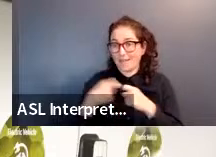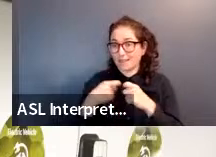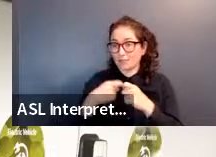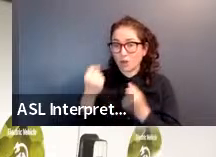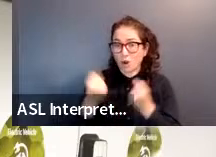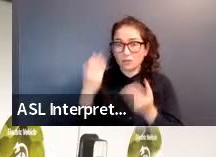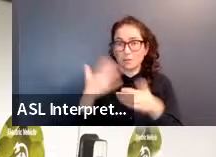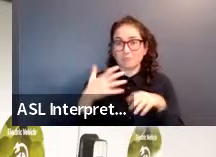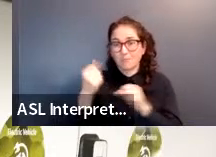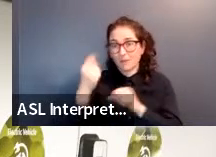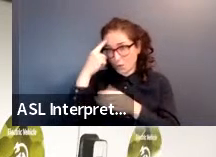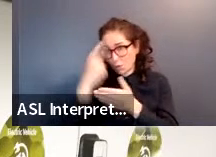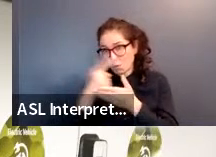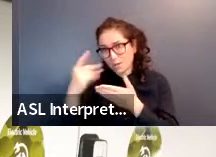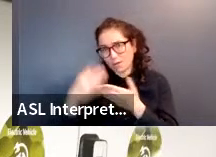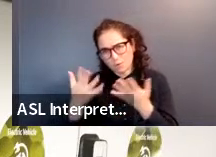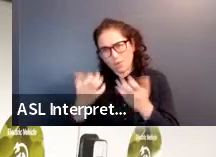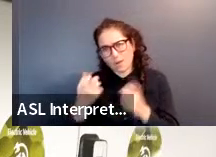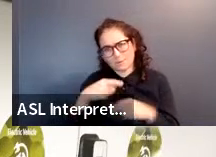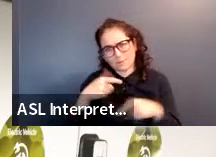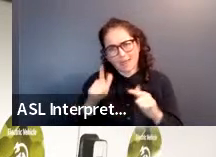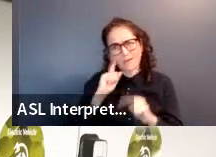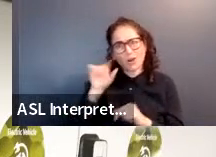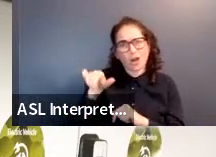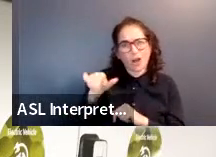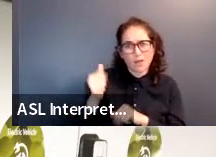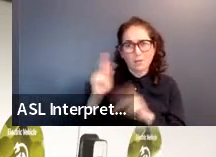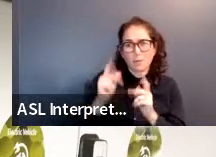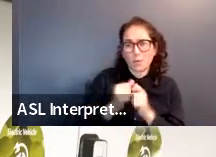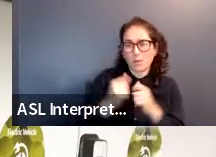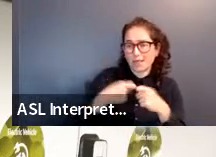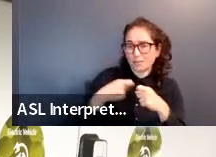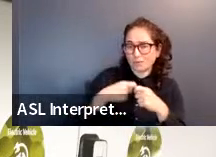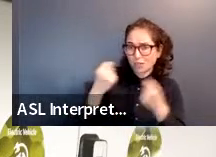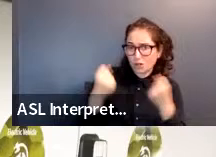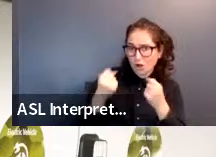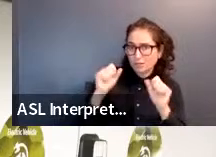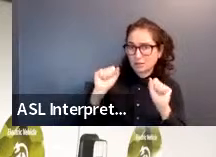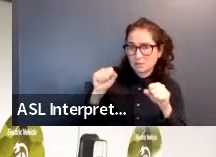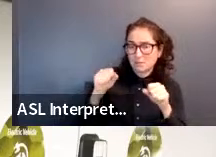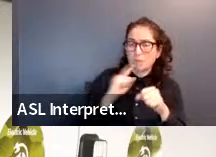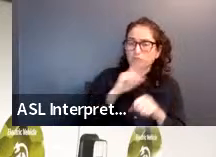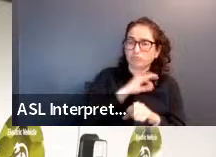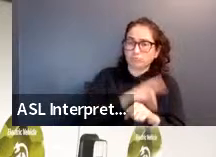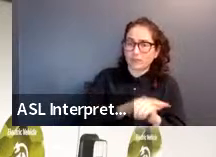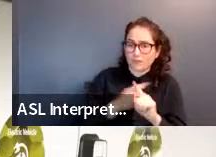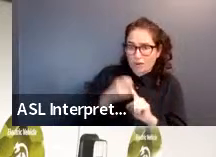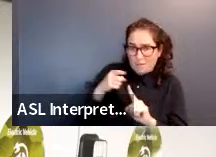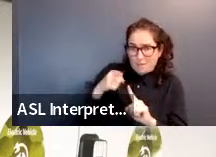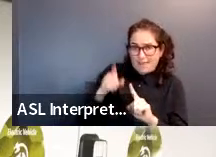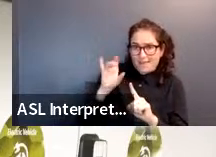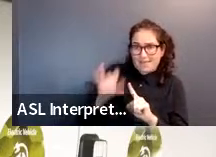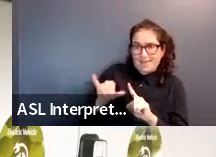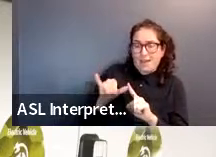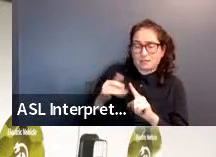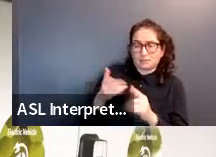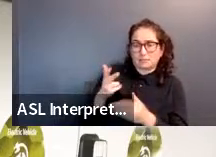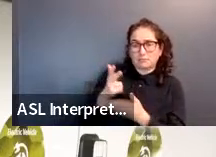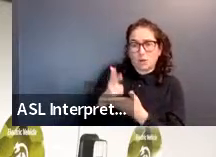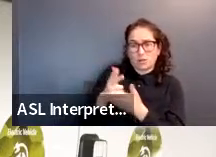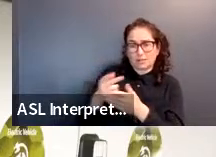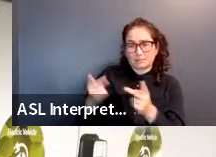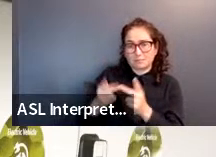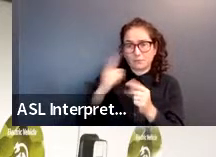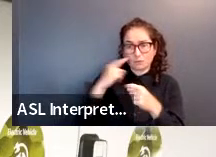weekend, we want zoning to allow for other EV owners in the community to be allowed to benefit from that underused infrastructure for